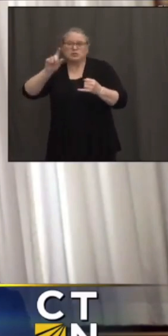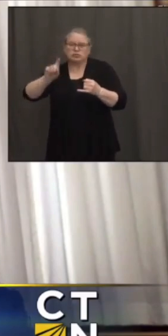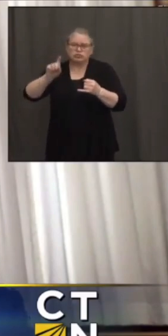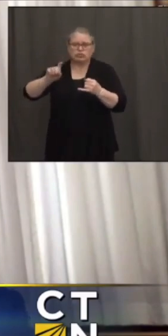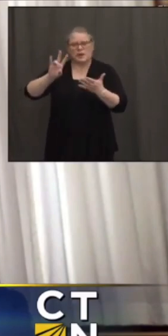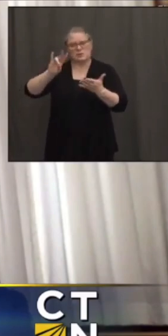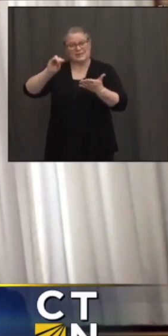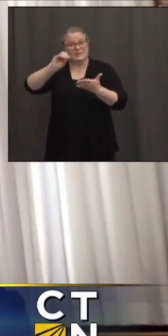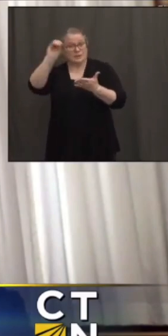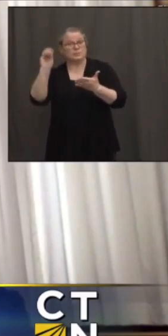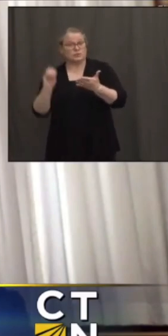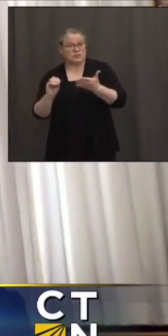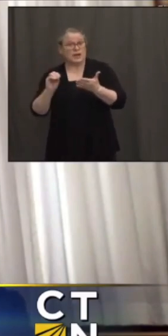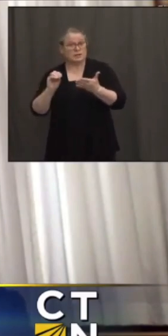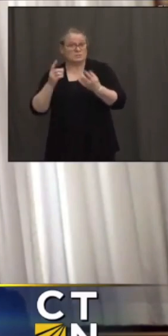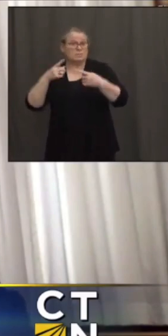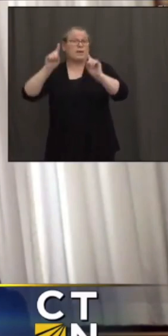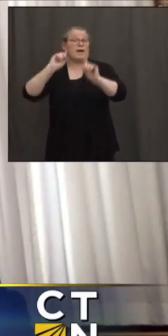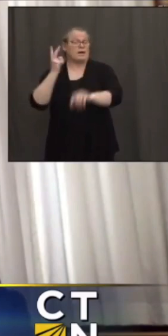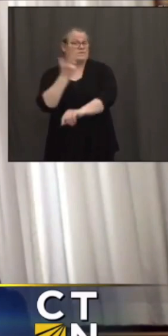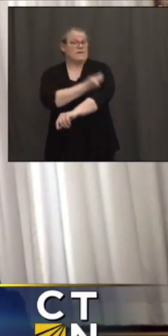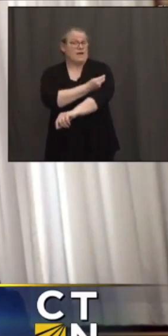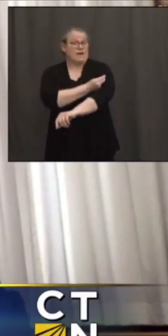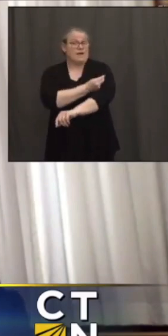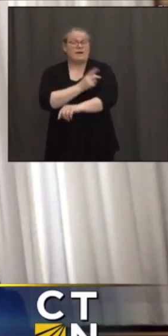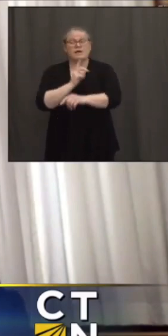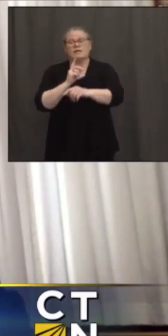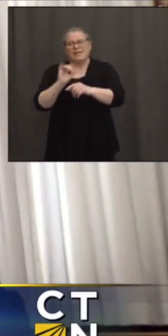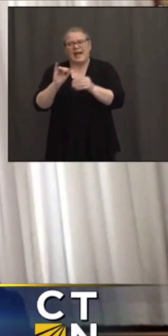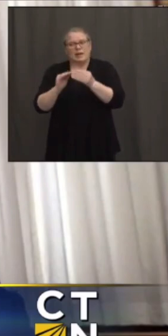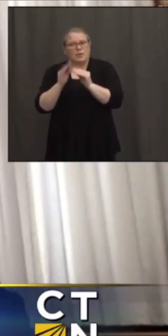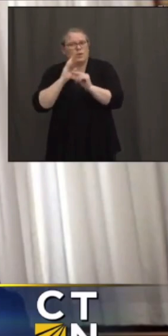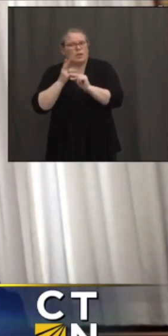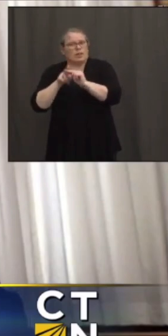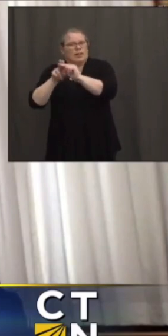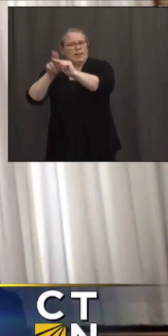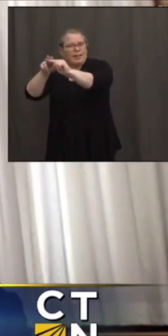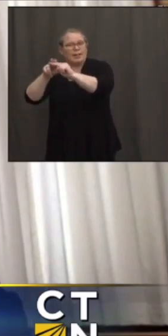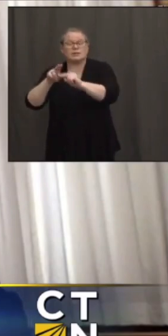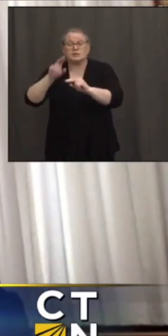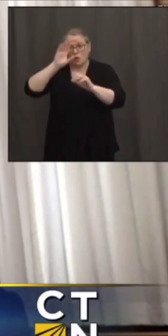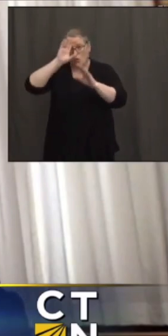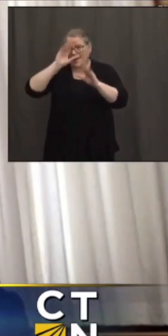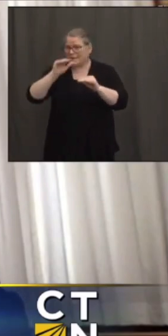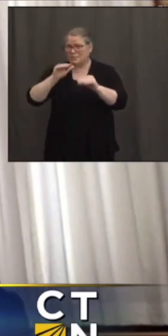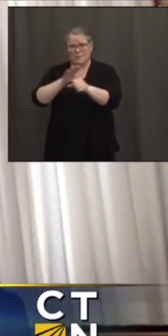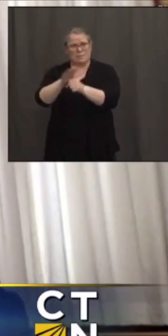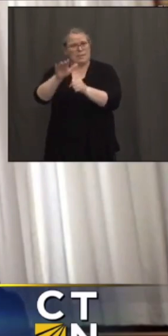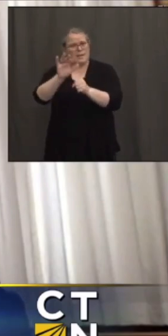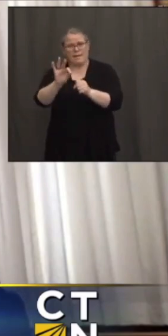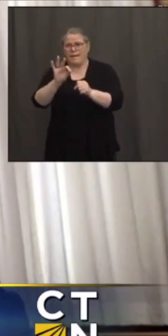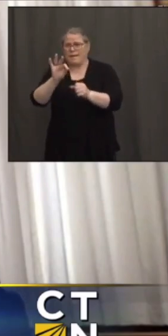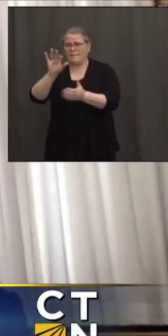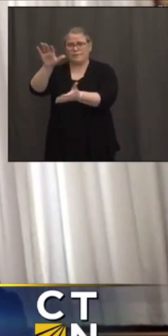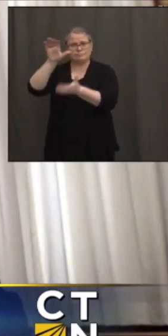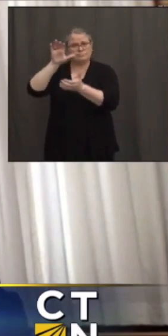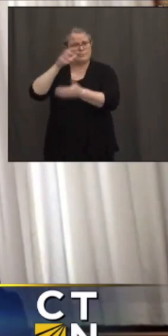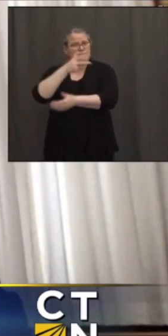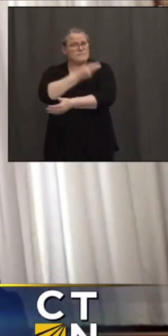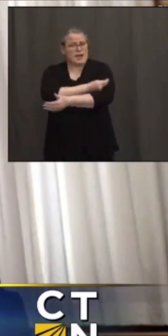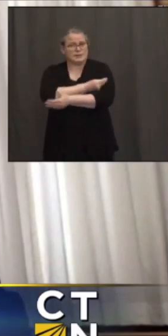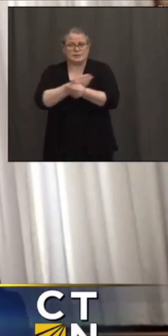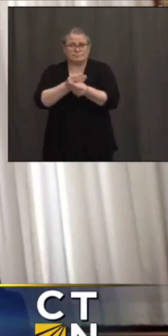we expect to have very good coverage as we already do, and keep building on that over the next month. So we've got a lot of time between